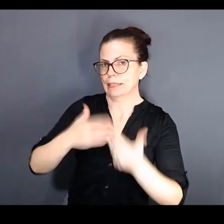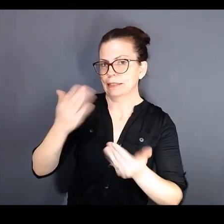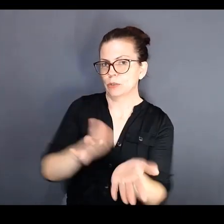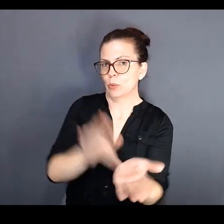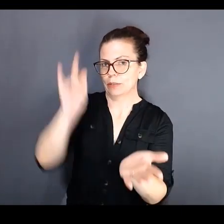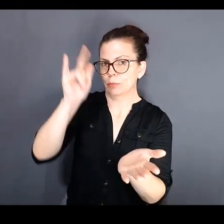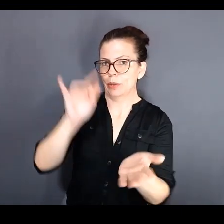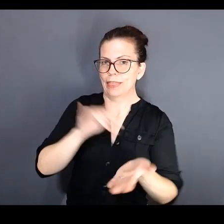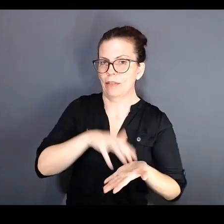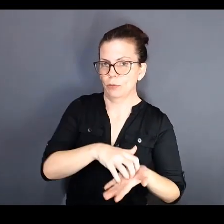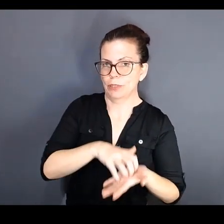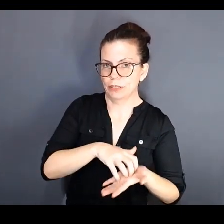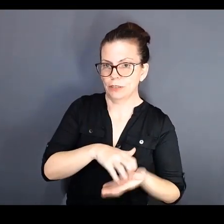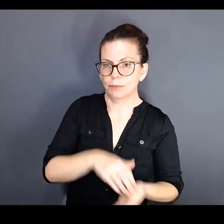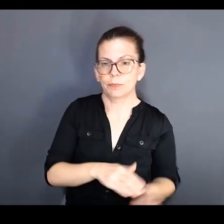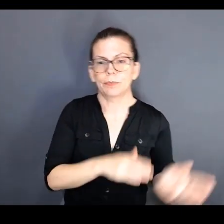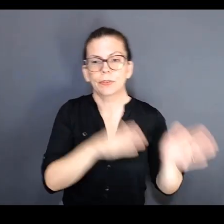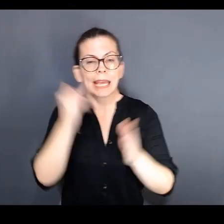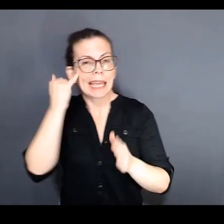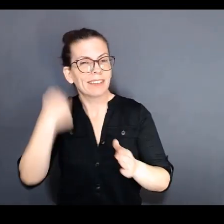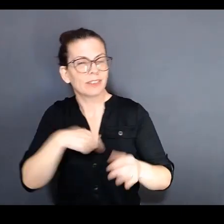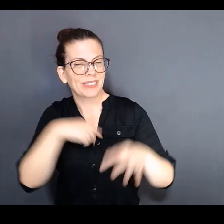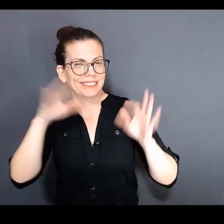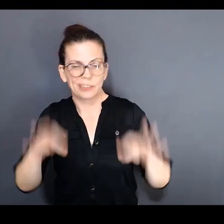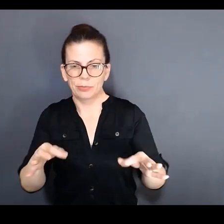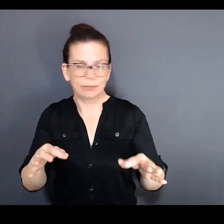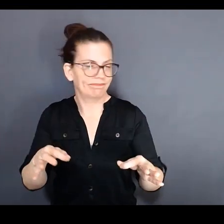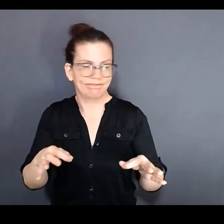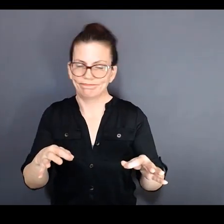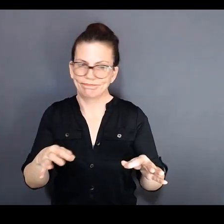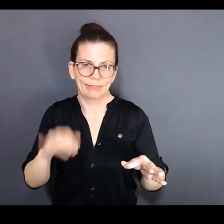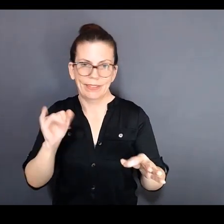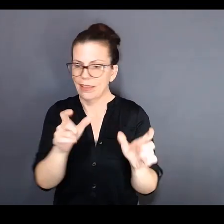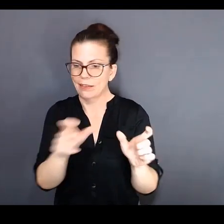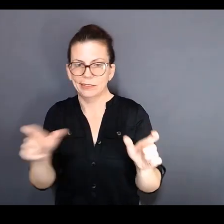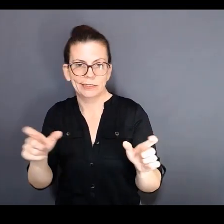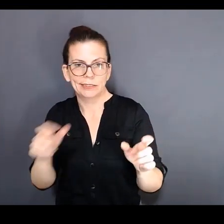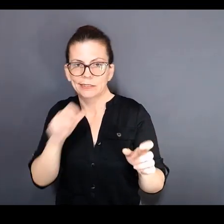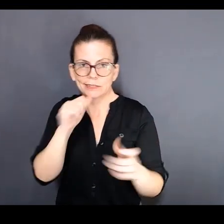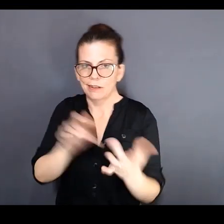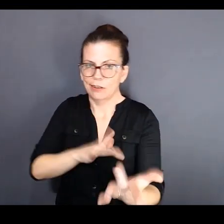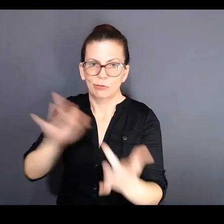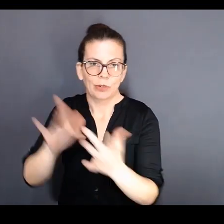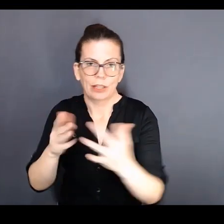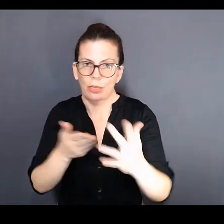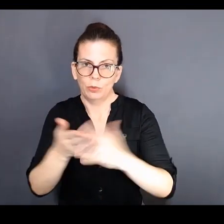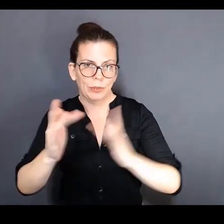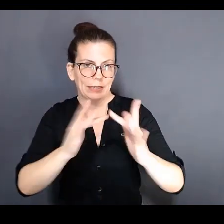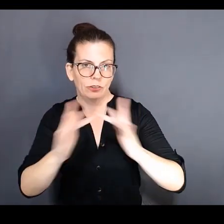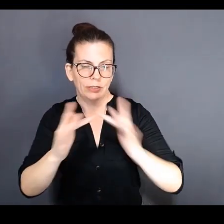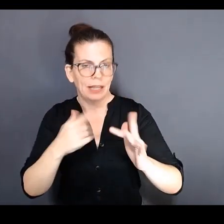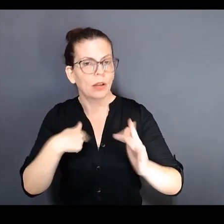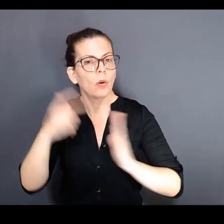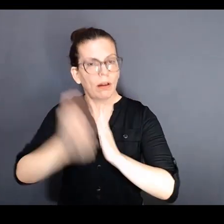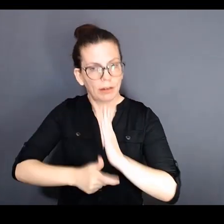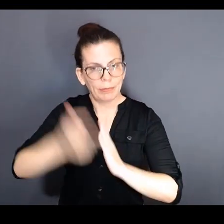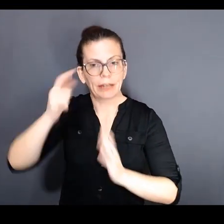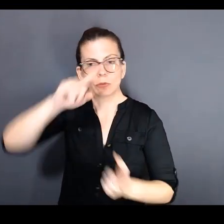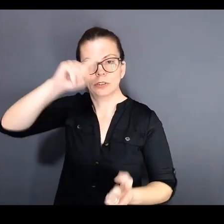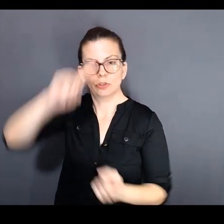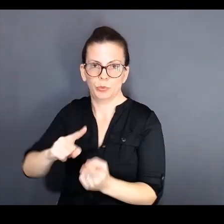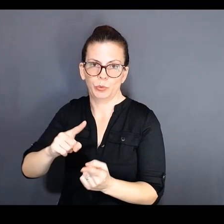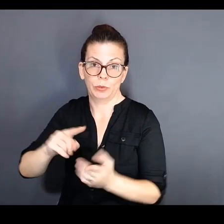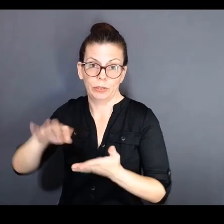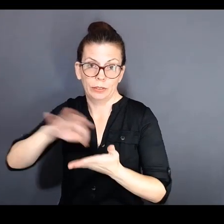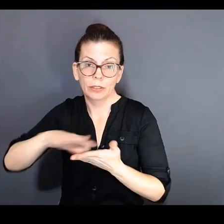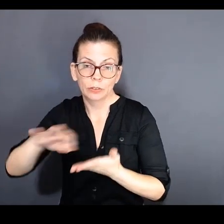only then it is easy to exploit that vulnerability. And if we determine that this instance is not really even